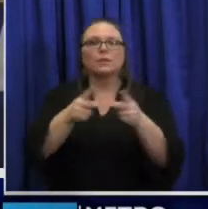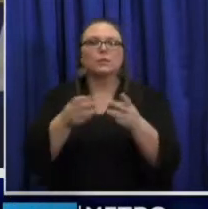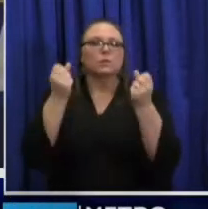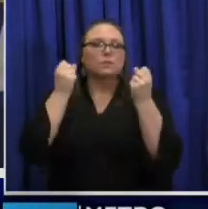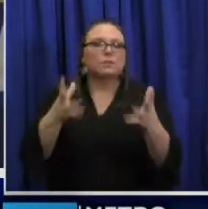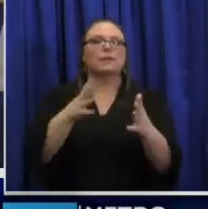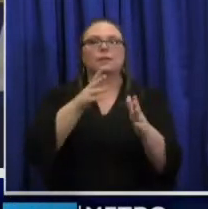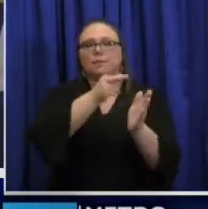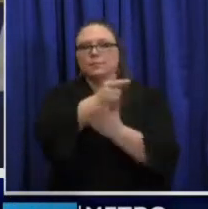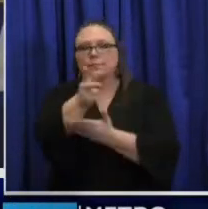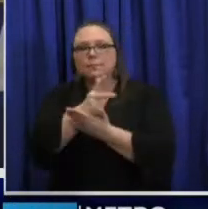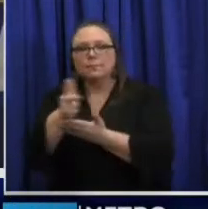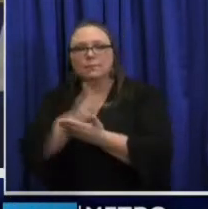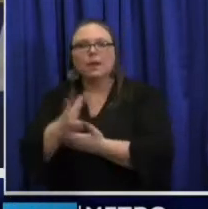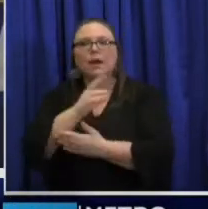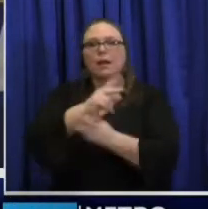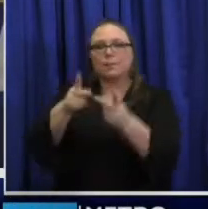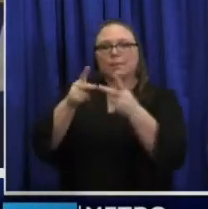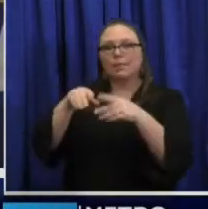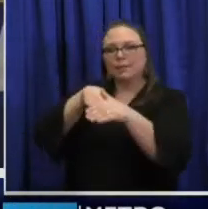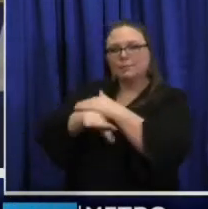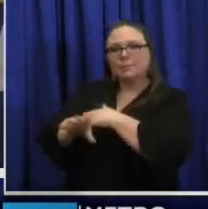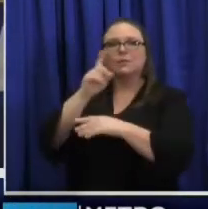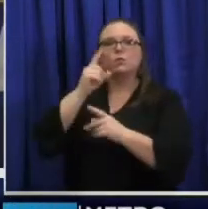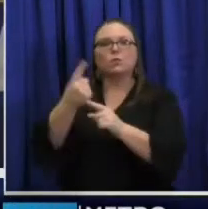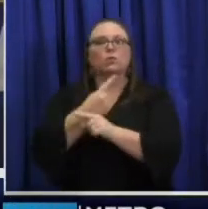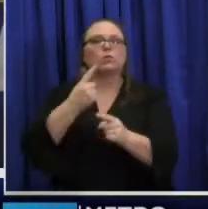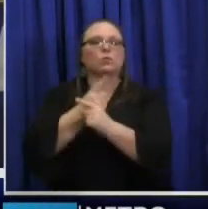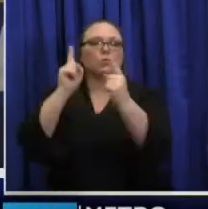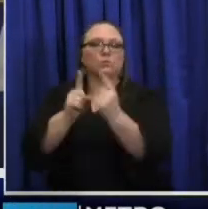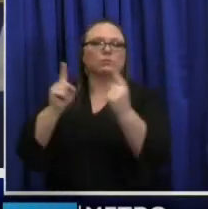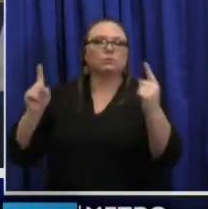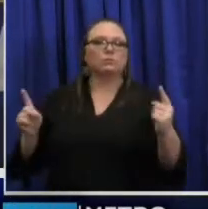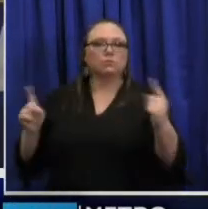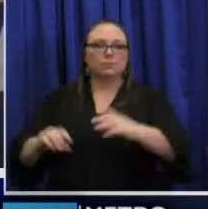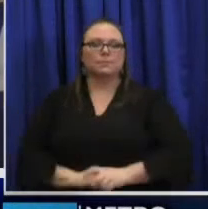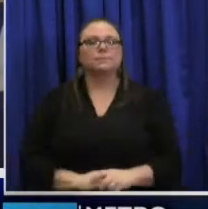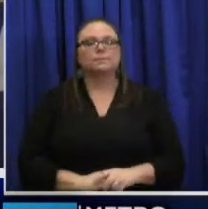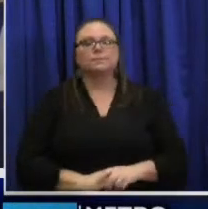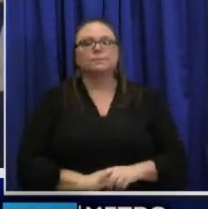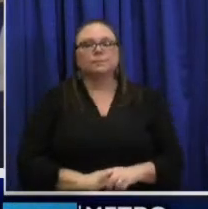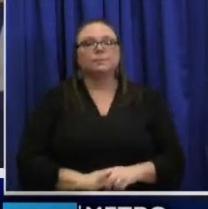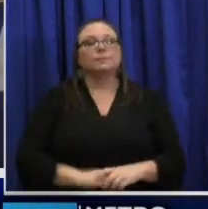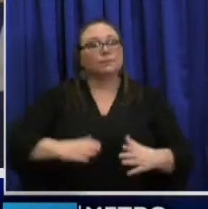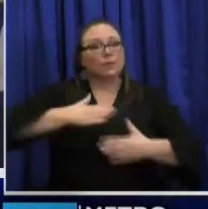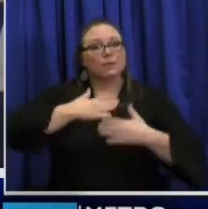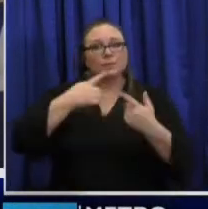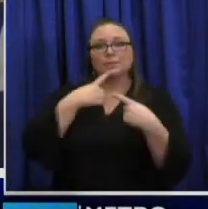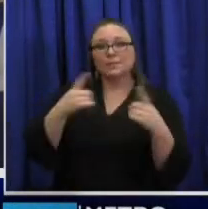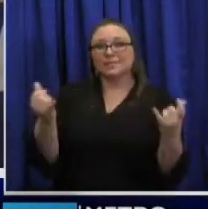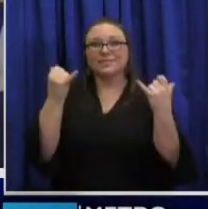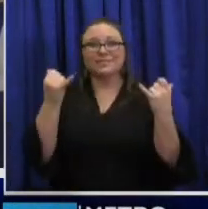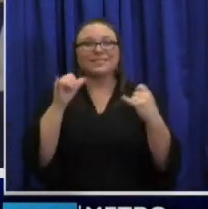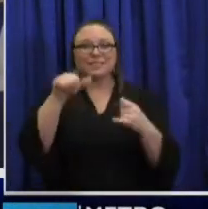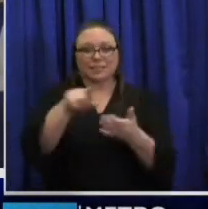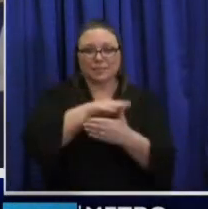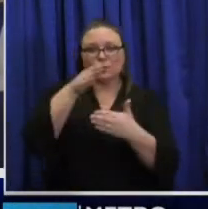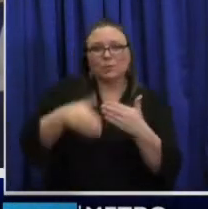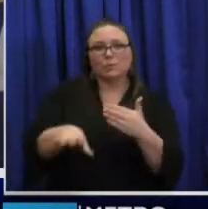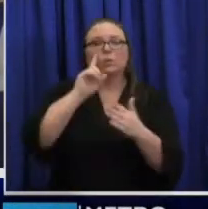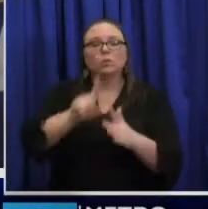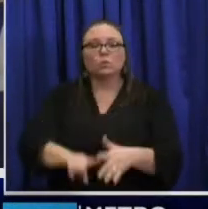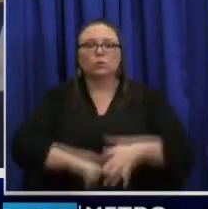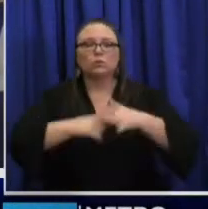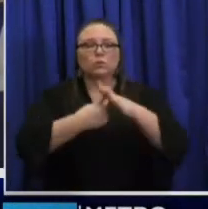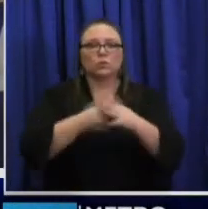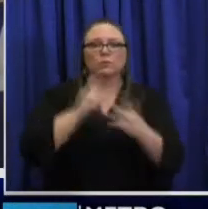covered parking and space inside for appropriate social distancing. I'm happy to announce today that this weekend we will begin